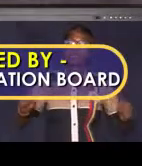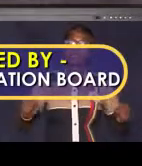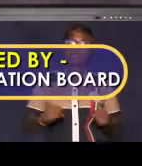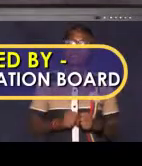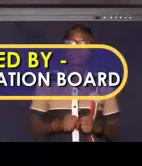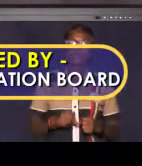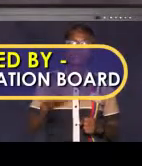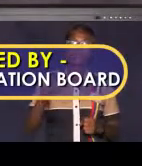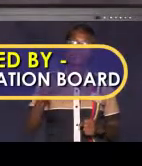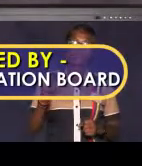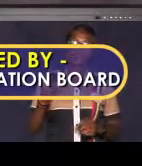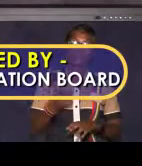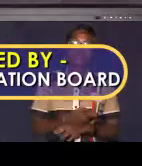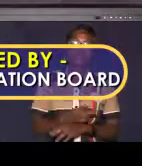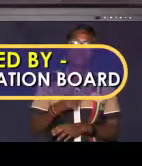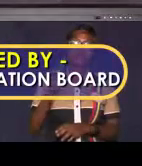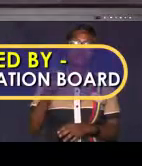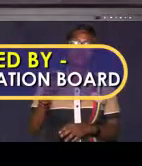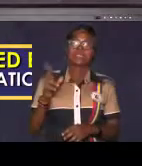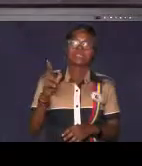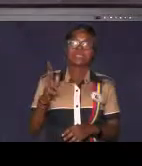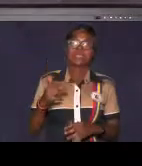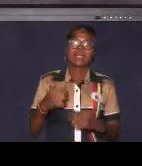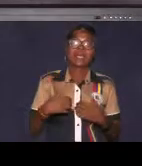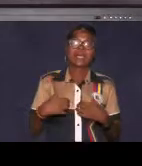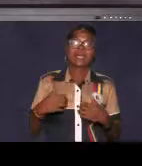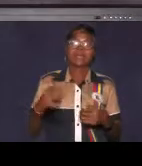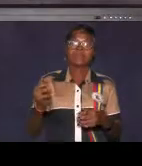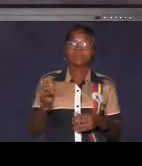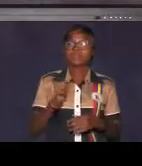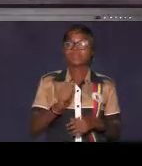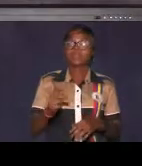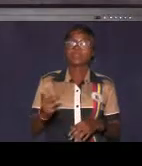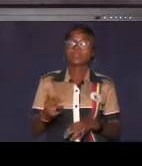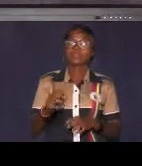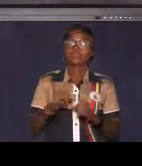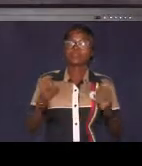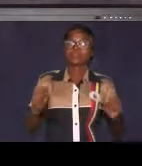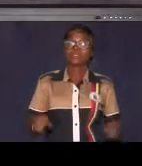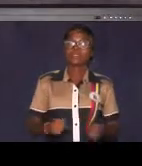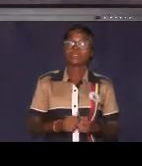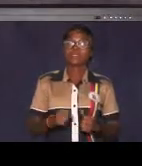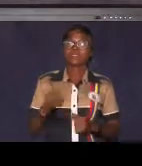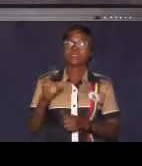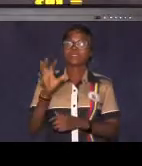2 square, that is 2 times 2, that is 4. 3 has a square, 3 by 3, and that is 9.